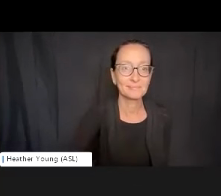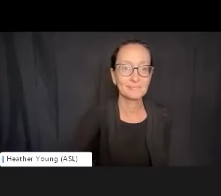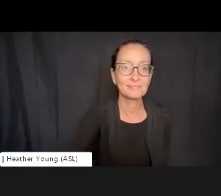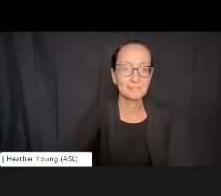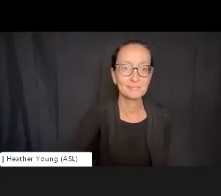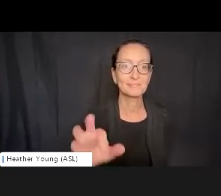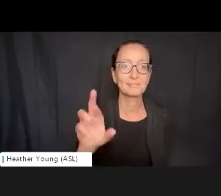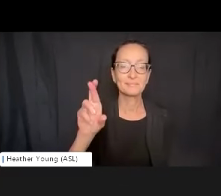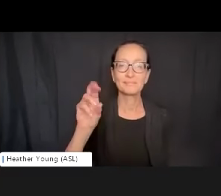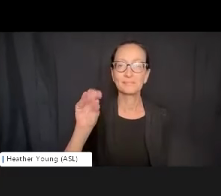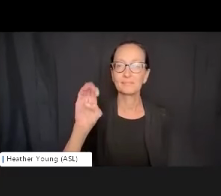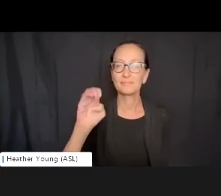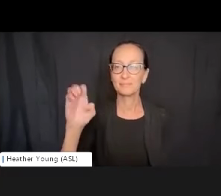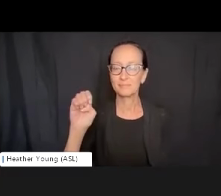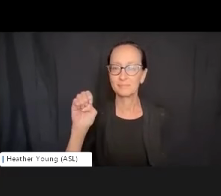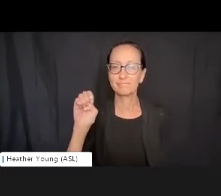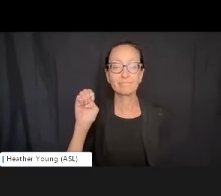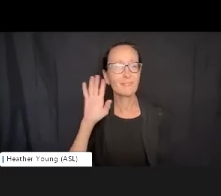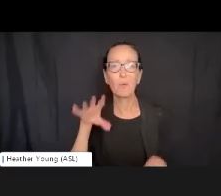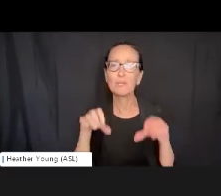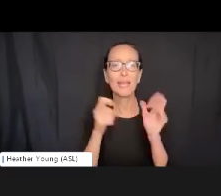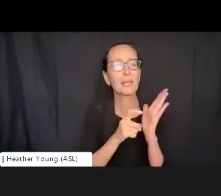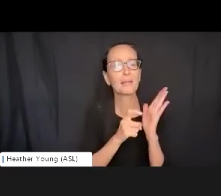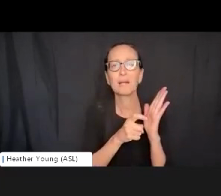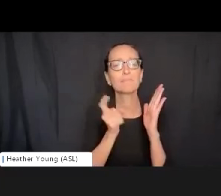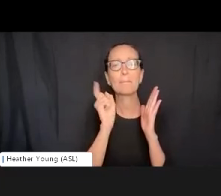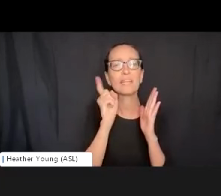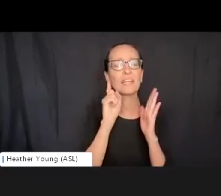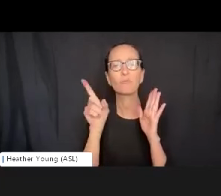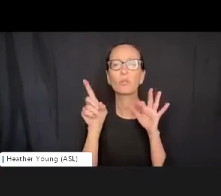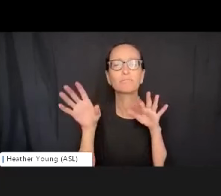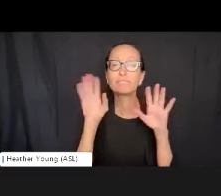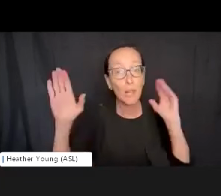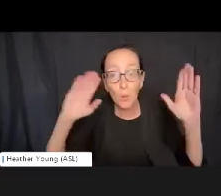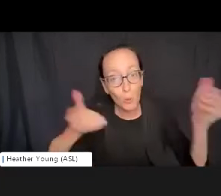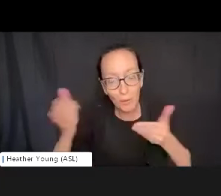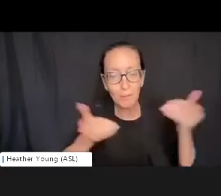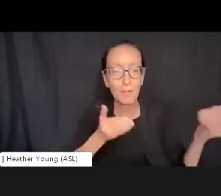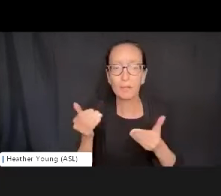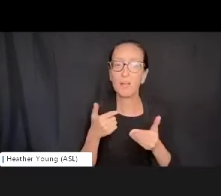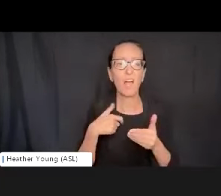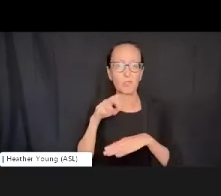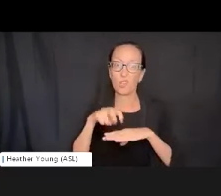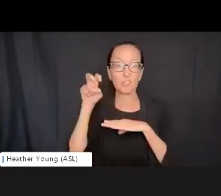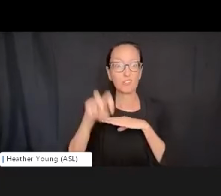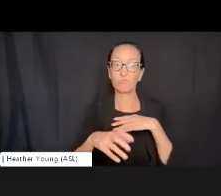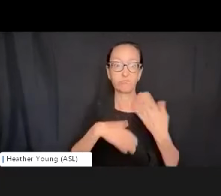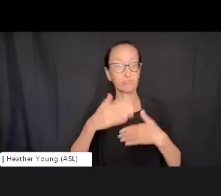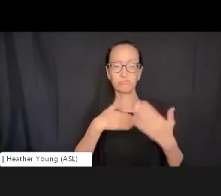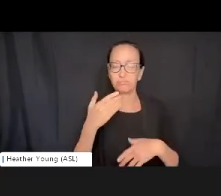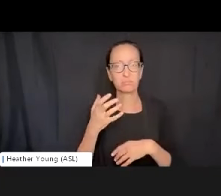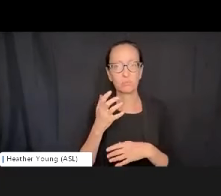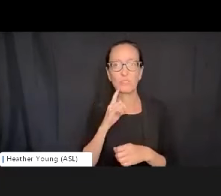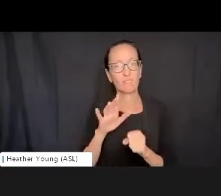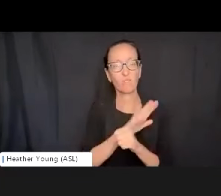everyone who's joined us today. We were going to allow a couple minutes, but we're going to go ahead and jump in because we have quite the packed agenda.